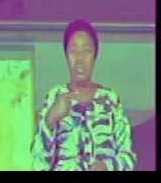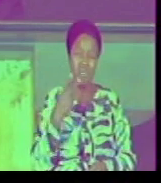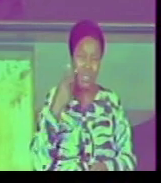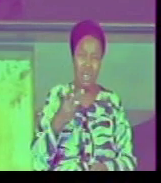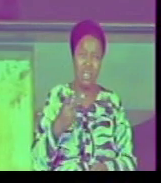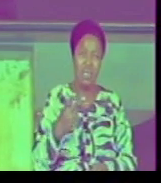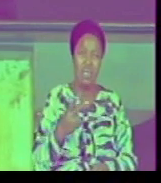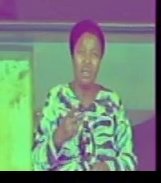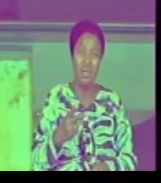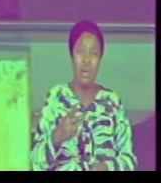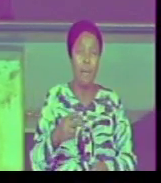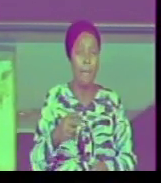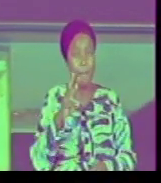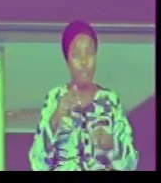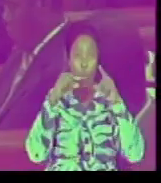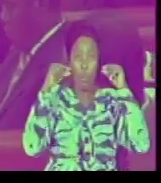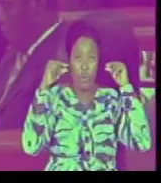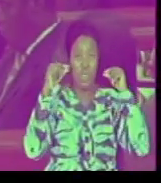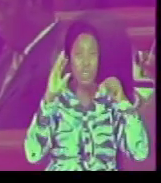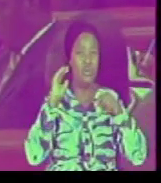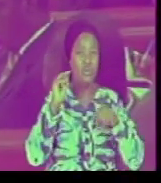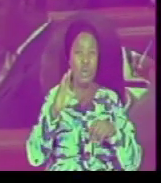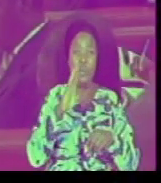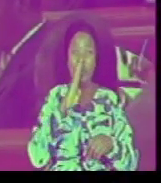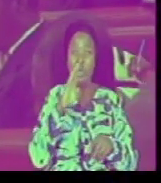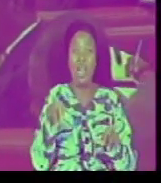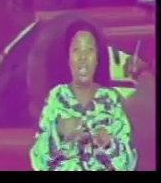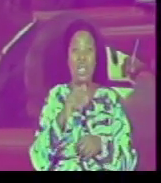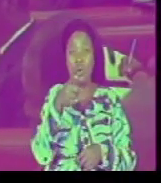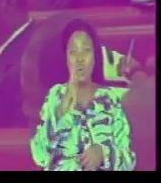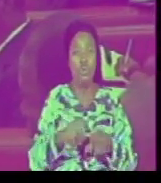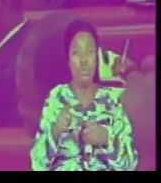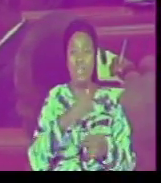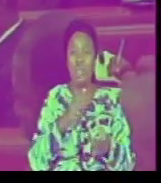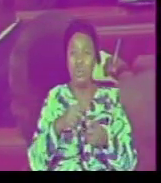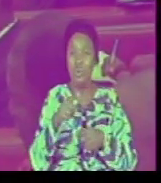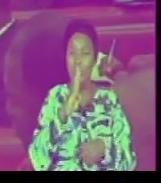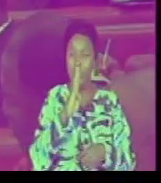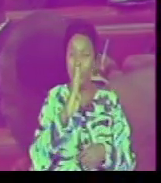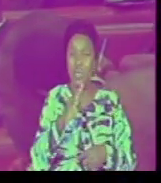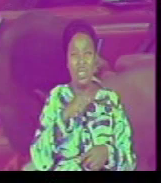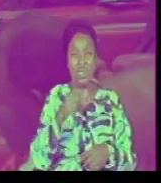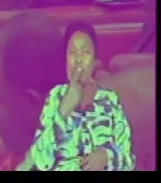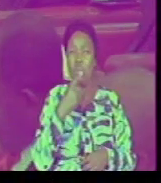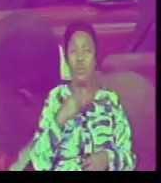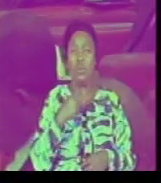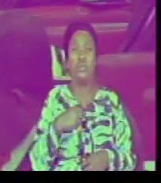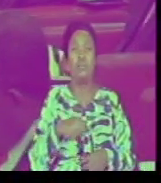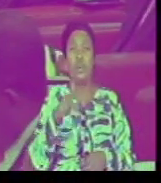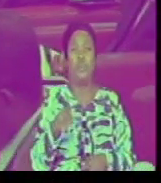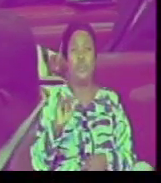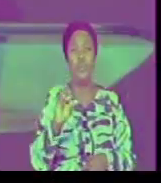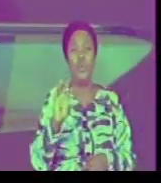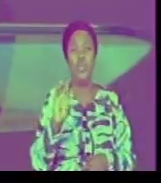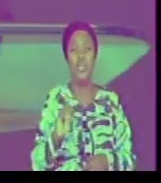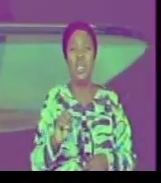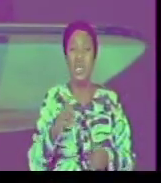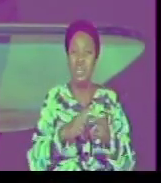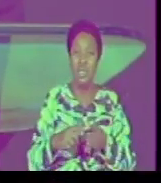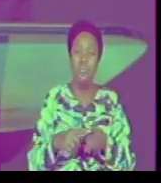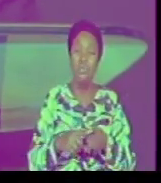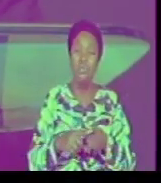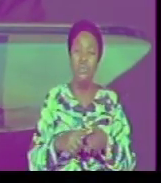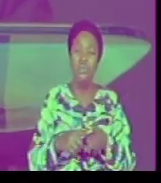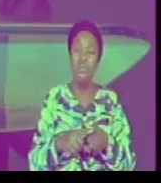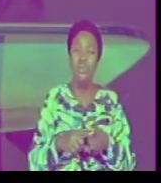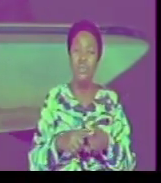be his mouthpiece. Let not Aaron think of himself as Moses. He's telling us